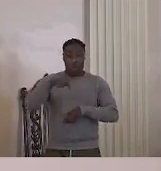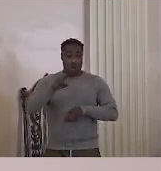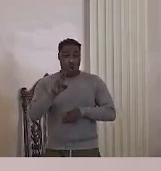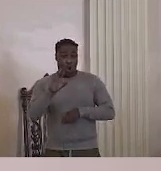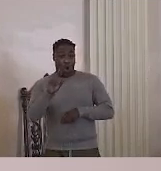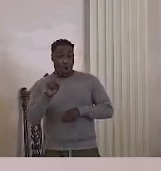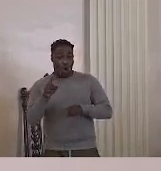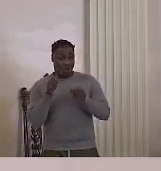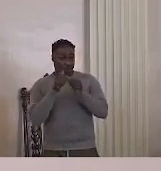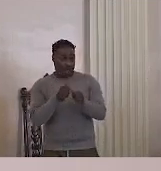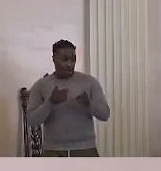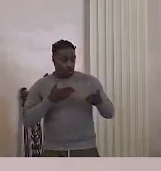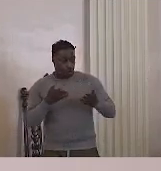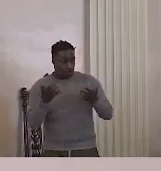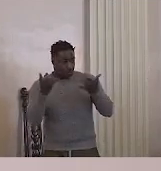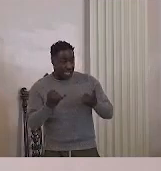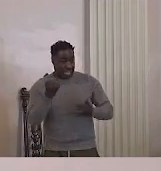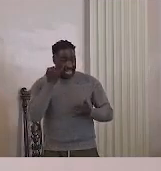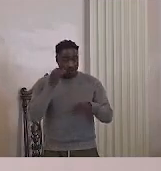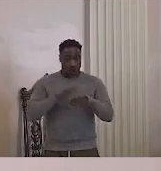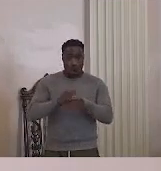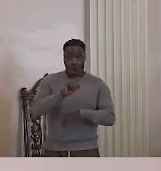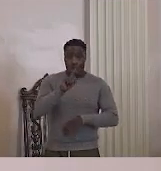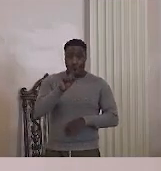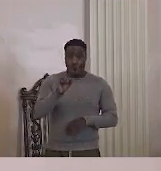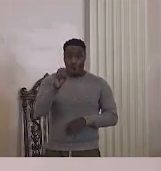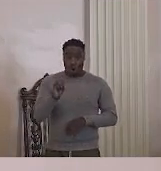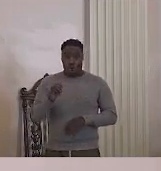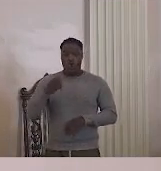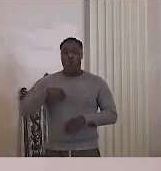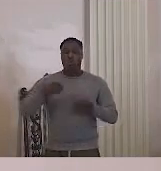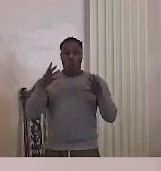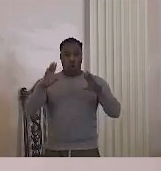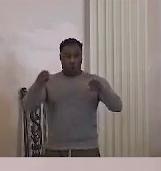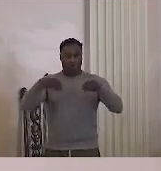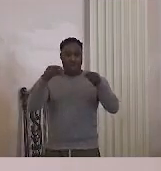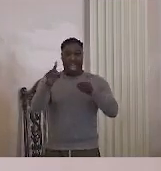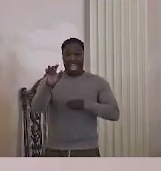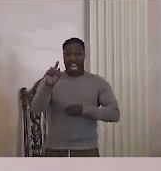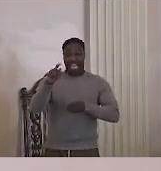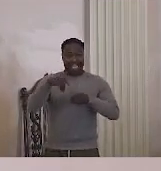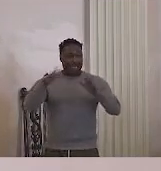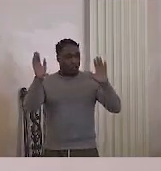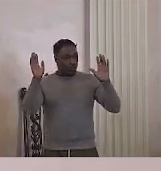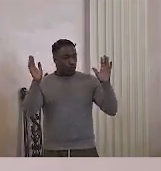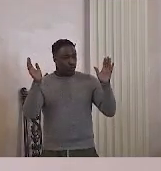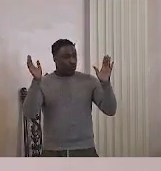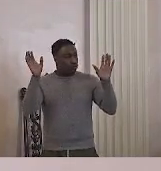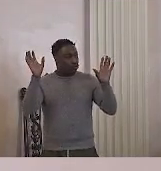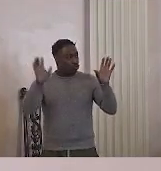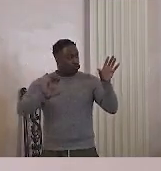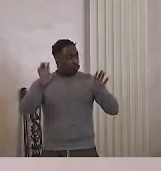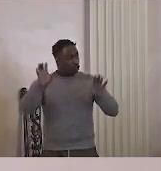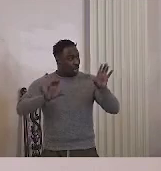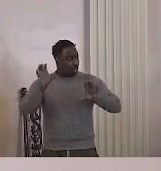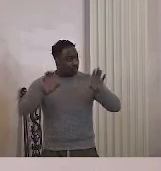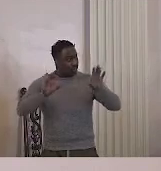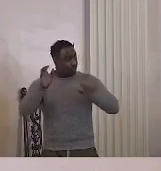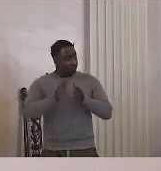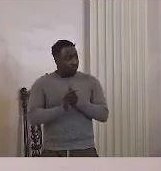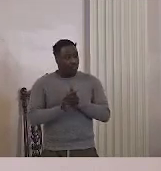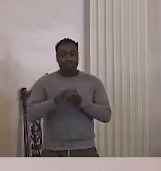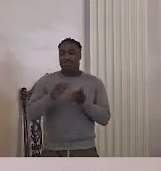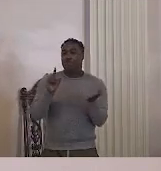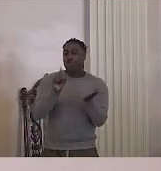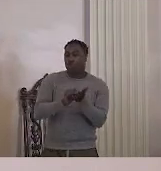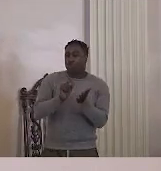you. And for those on Zoom, a link is provided in the chat. Our weekly email newsletter is the main way to